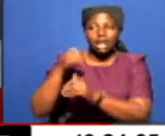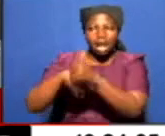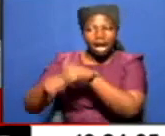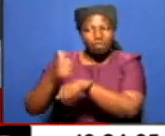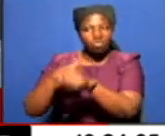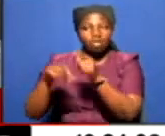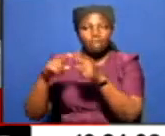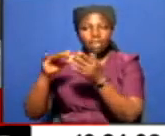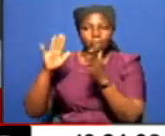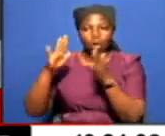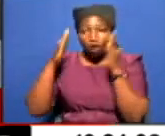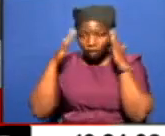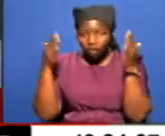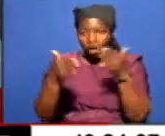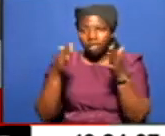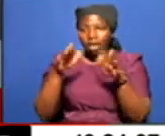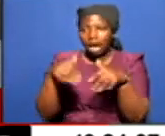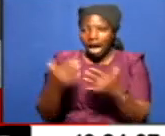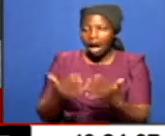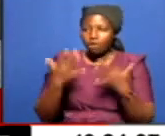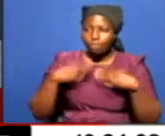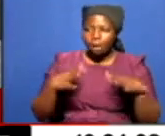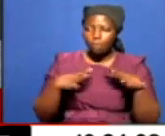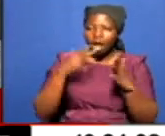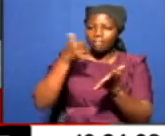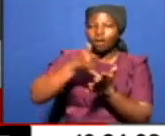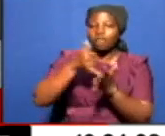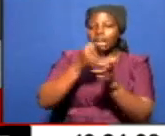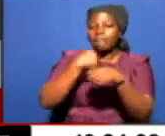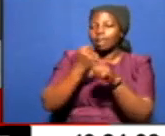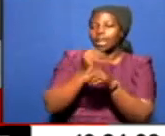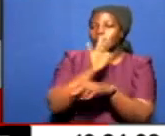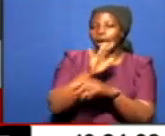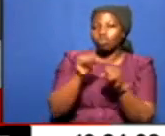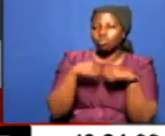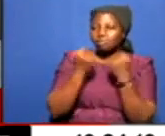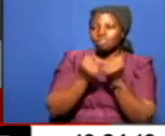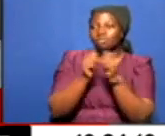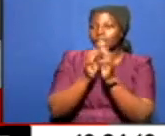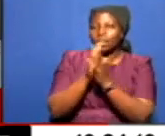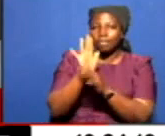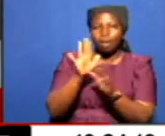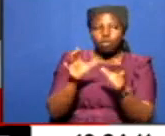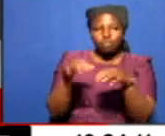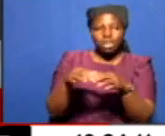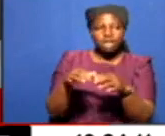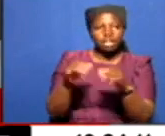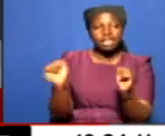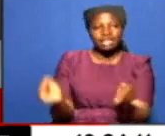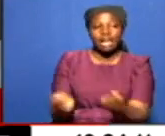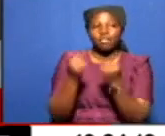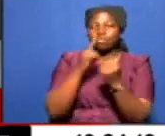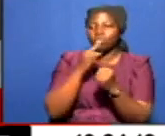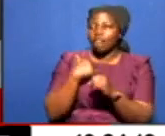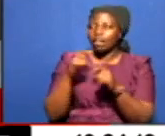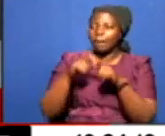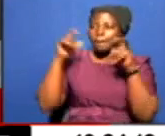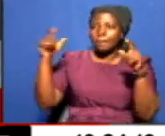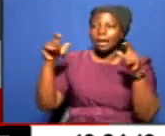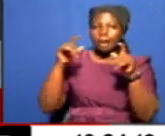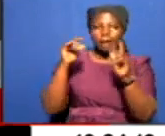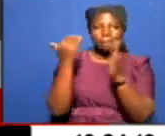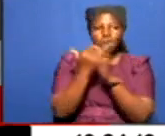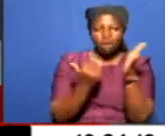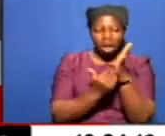how citizens are getting involved in making their societies and their communities secure. And so we have a big program mm-hmm. called the Defend My